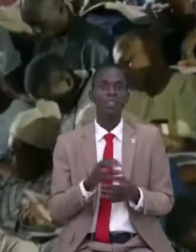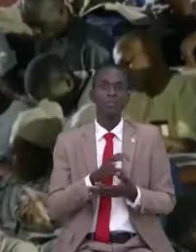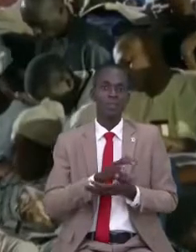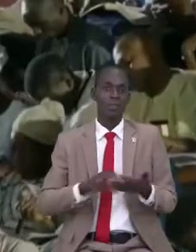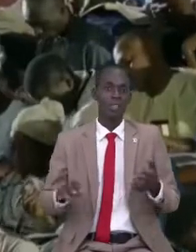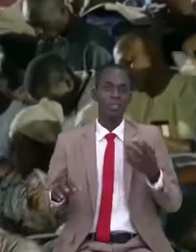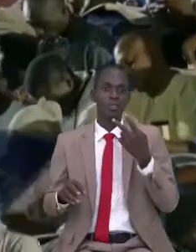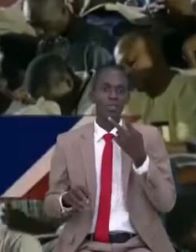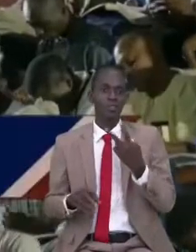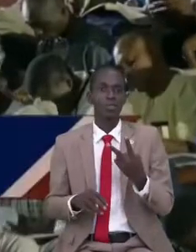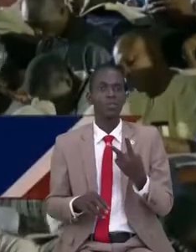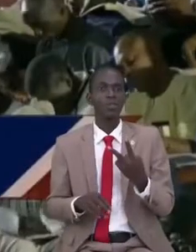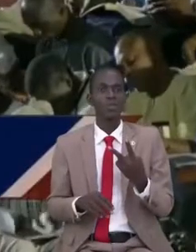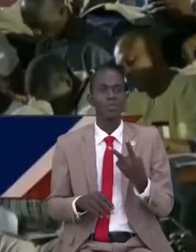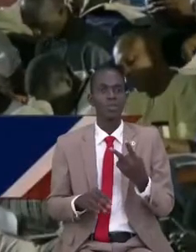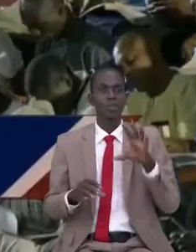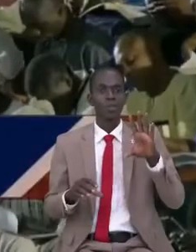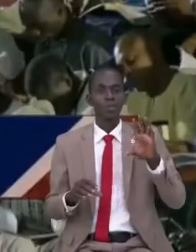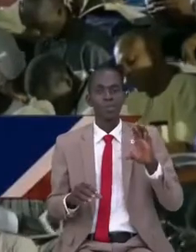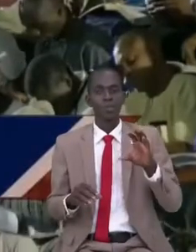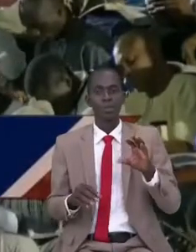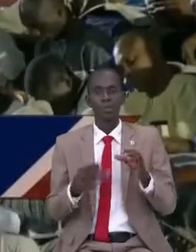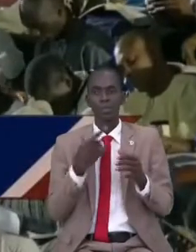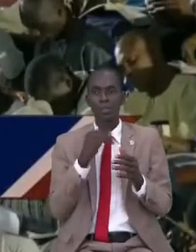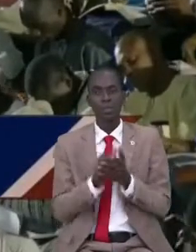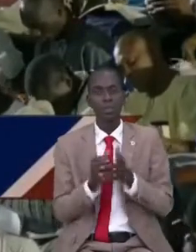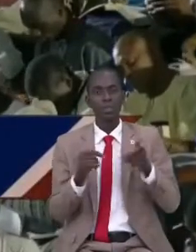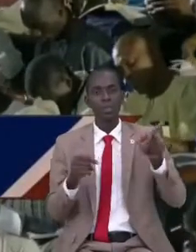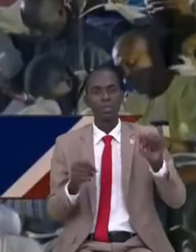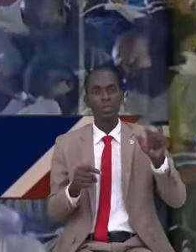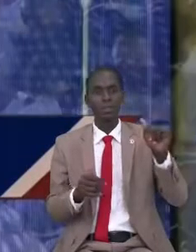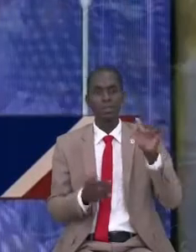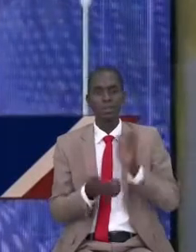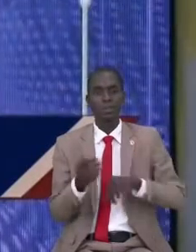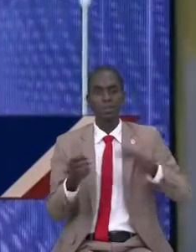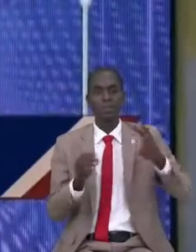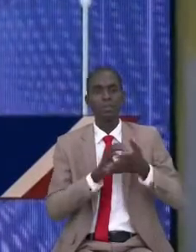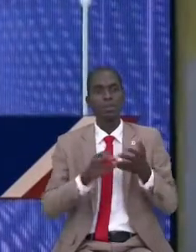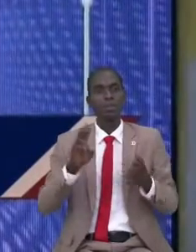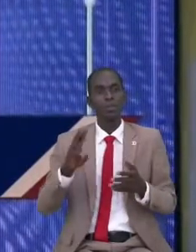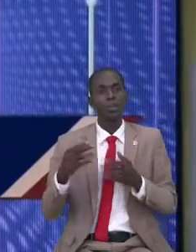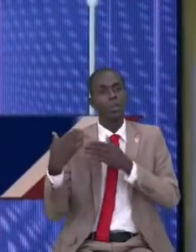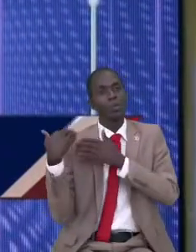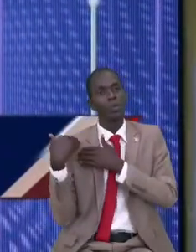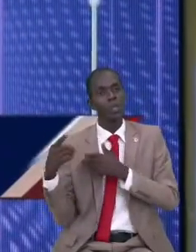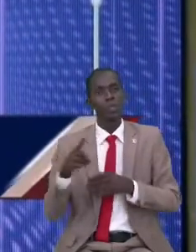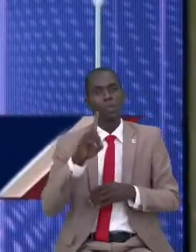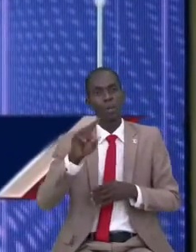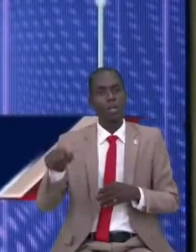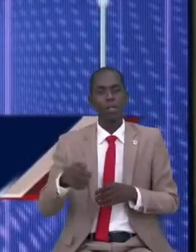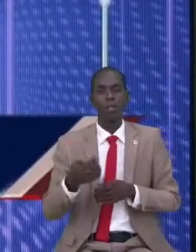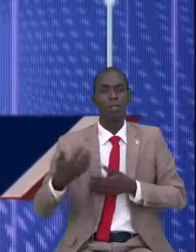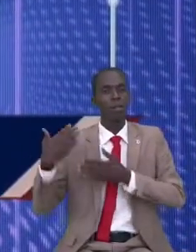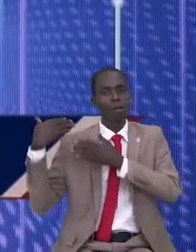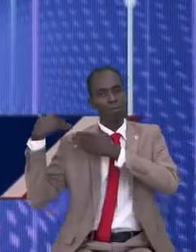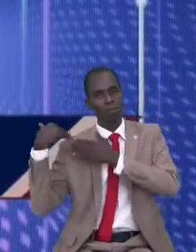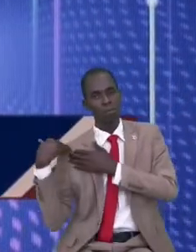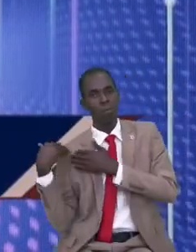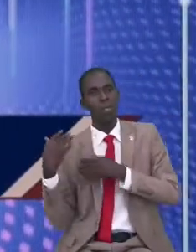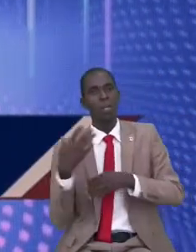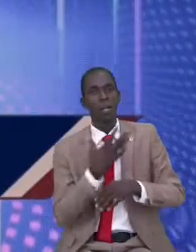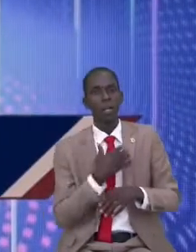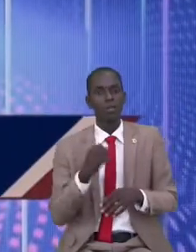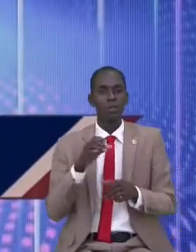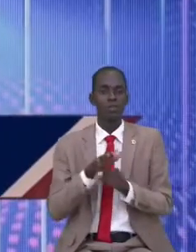ye one another's burdens, and so fulfill the law of Christ. Look at verse